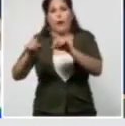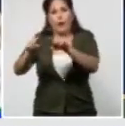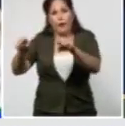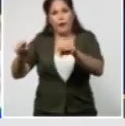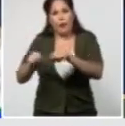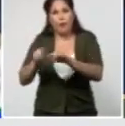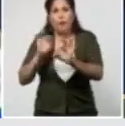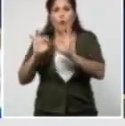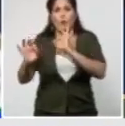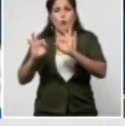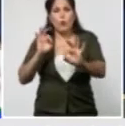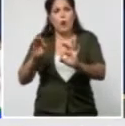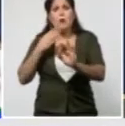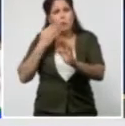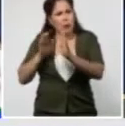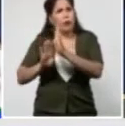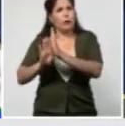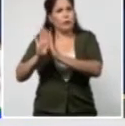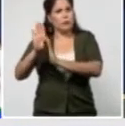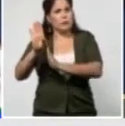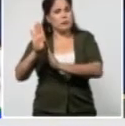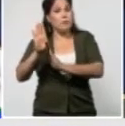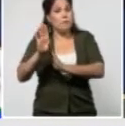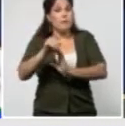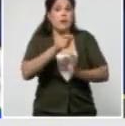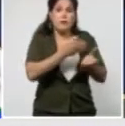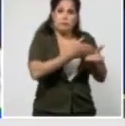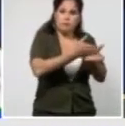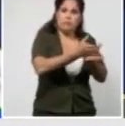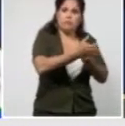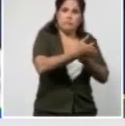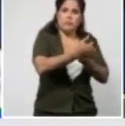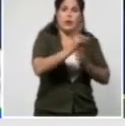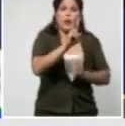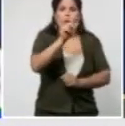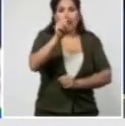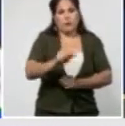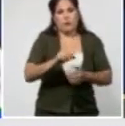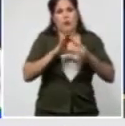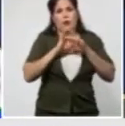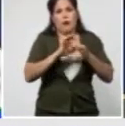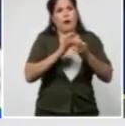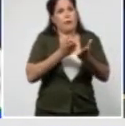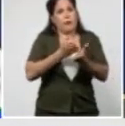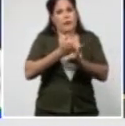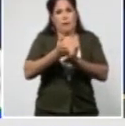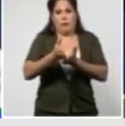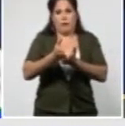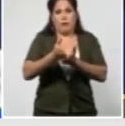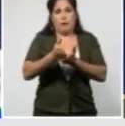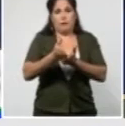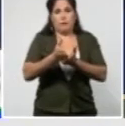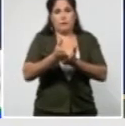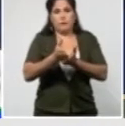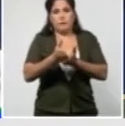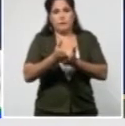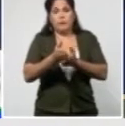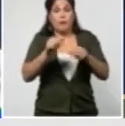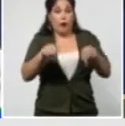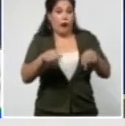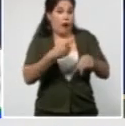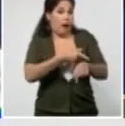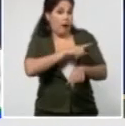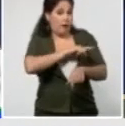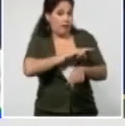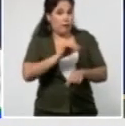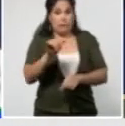shown improvements. They had a favorable evolution, and they are now listed in guarded condition. And